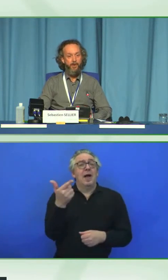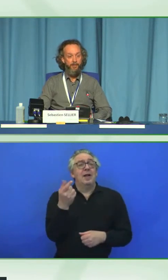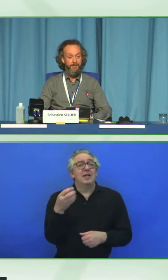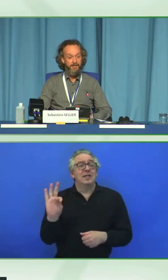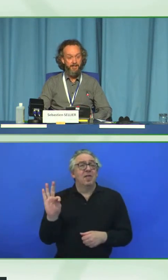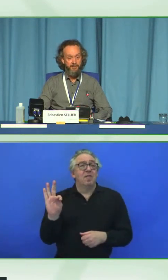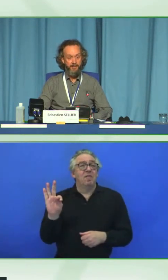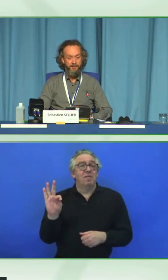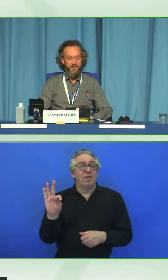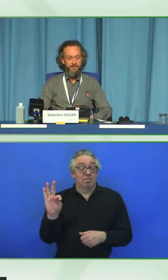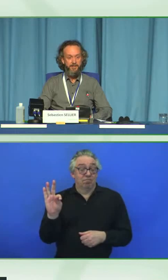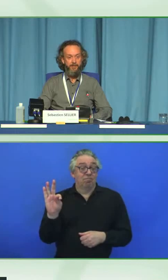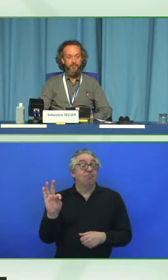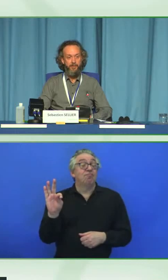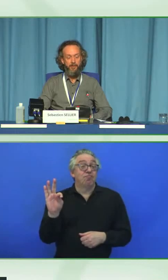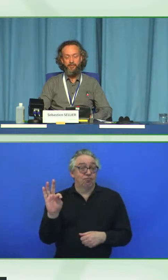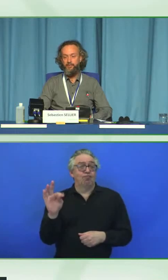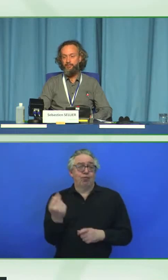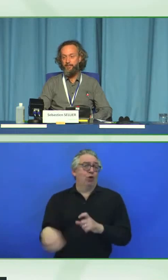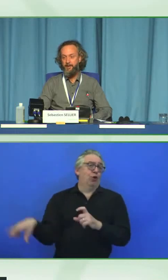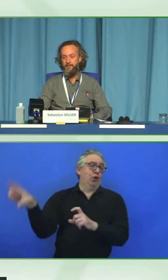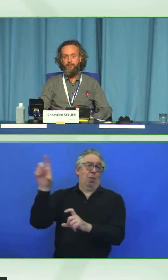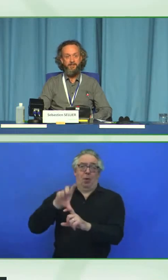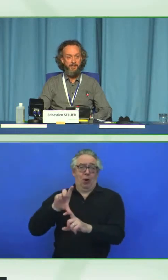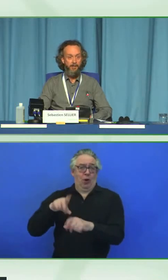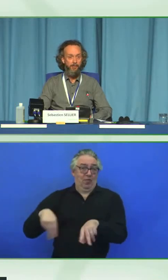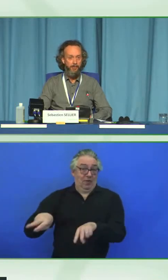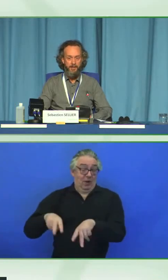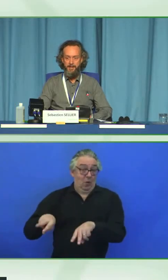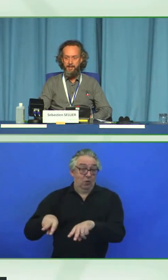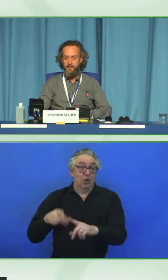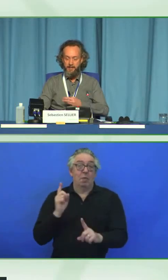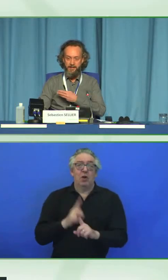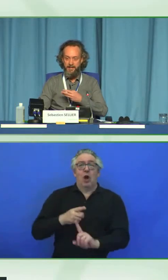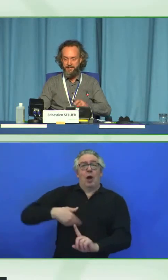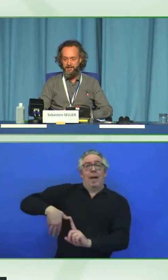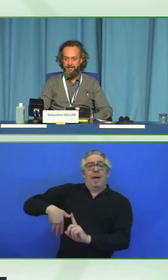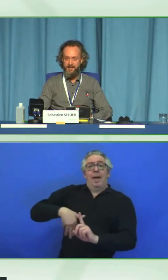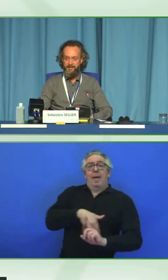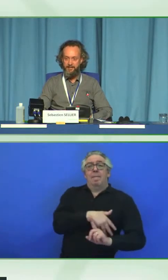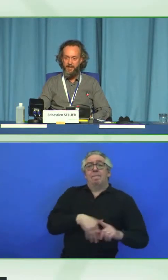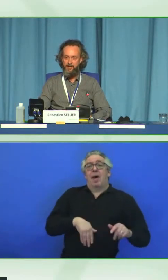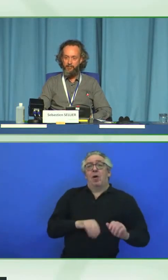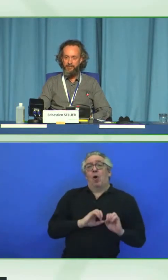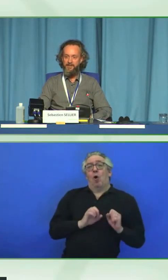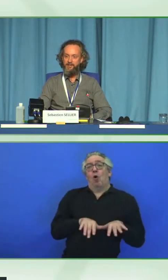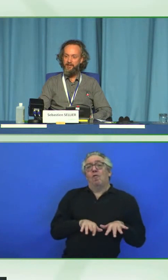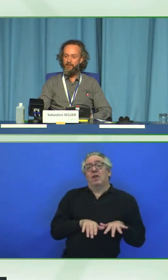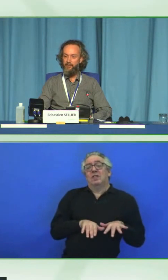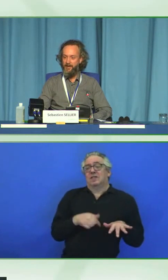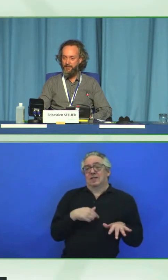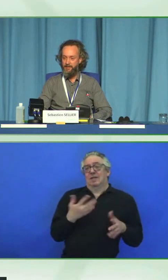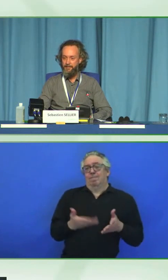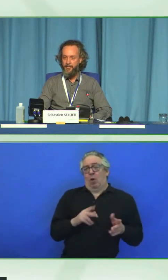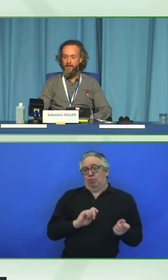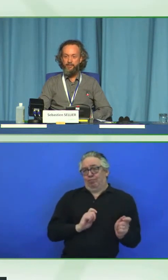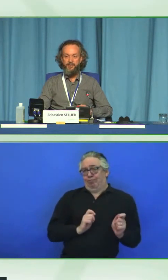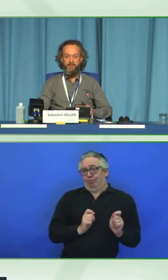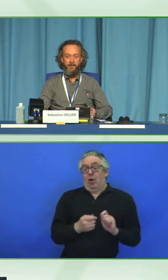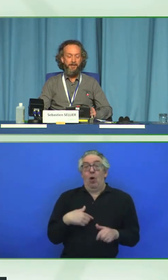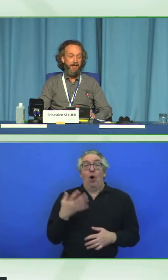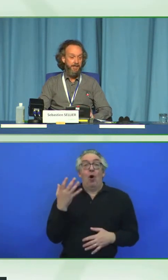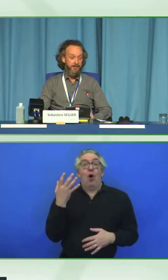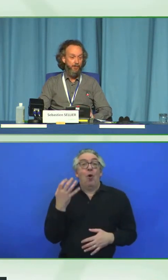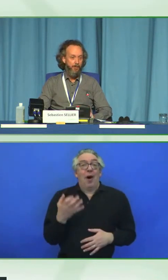office. And why redesign the back office? Because we want to prepare the multilingual, as said Helmut, the multilingual version,